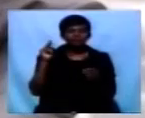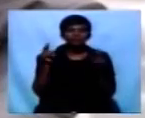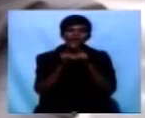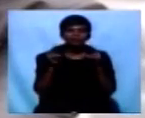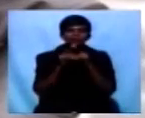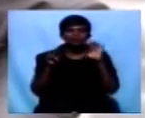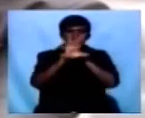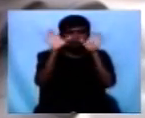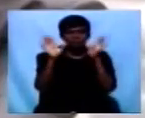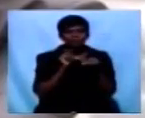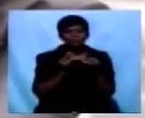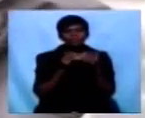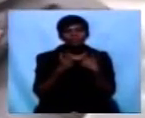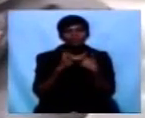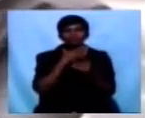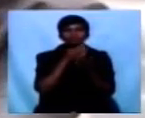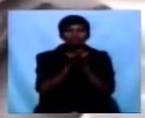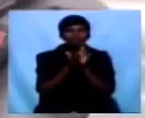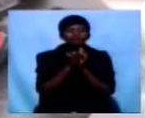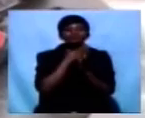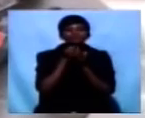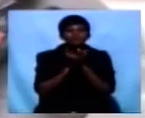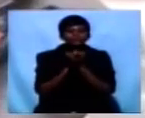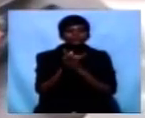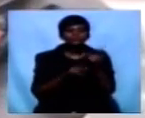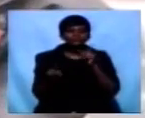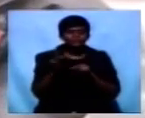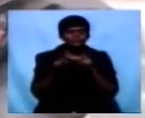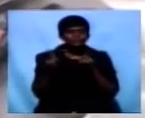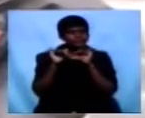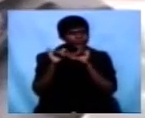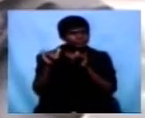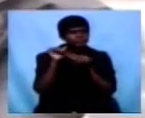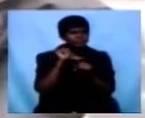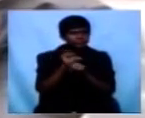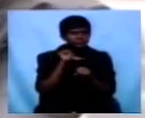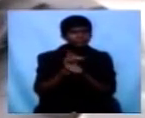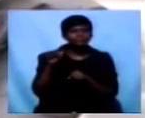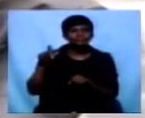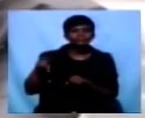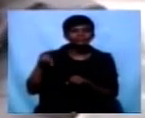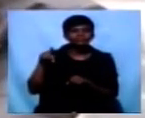and you have taken interest of the communities where those toll plazas have been